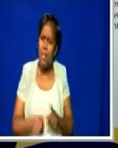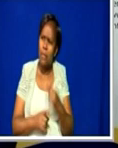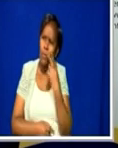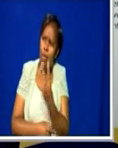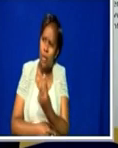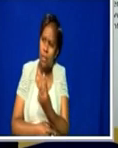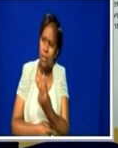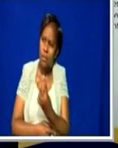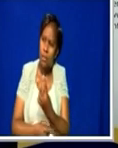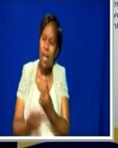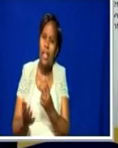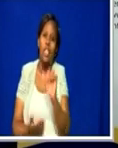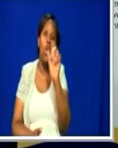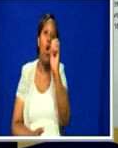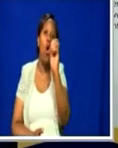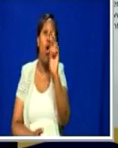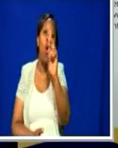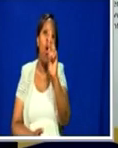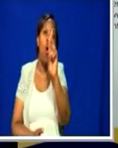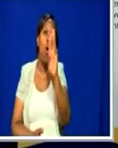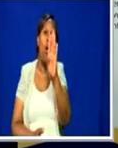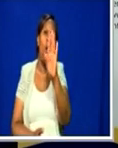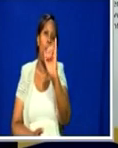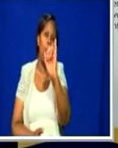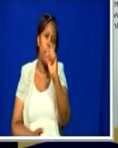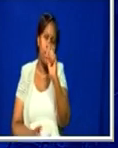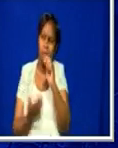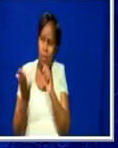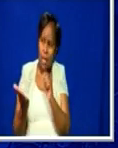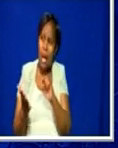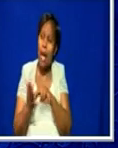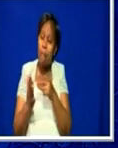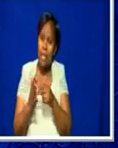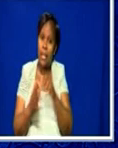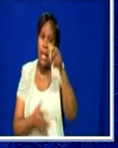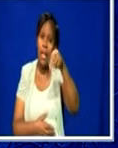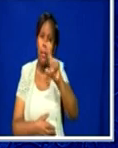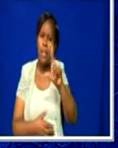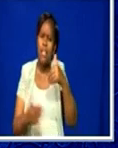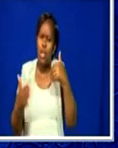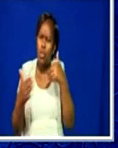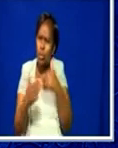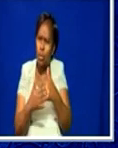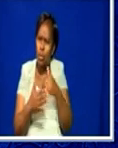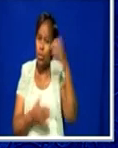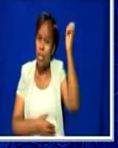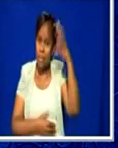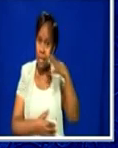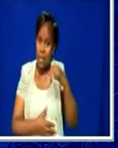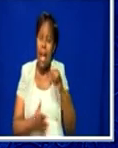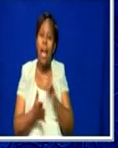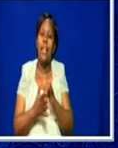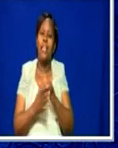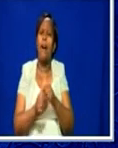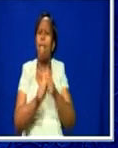at this, the orbits, when you look at the orbits, of course, it means that there are planets that are very close to the sun, and those ones that are very far